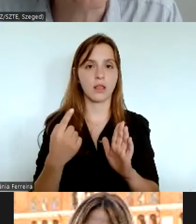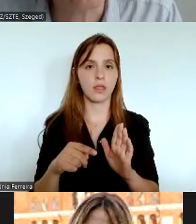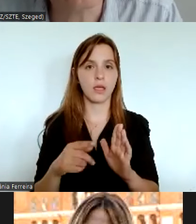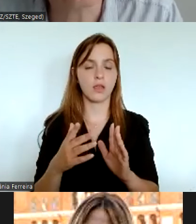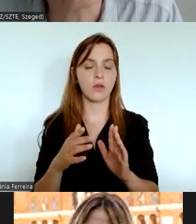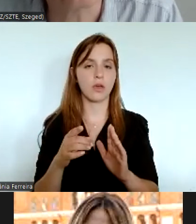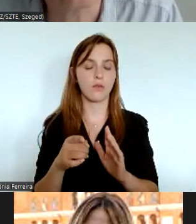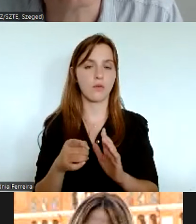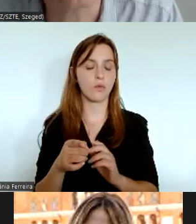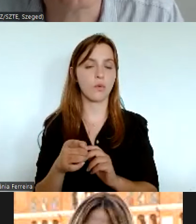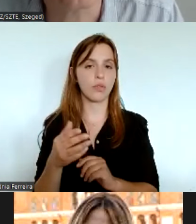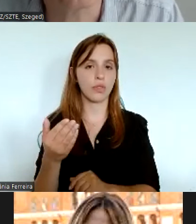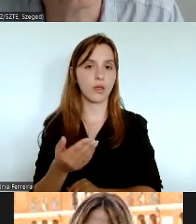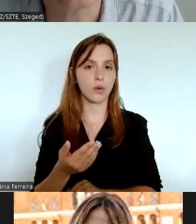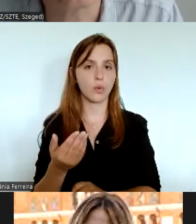and that